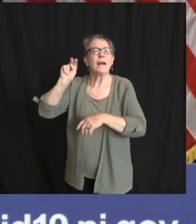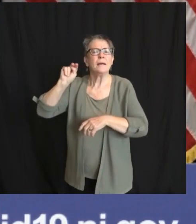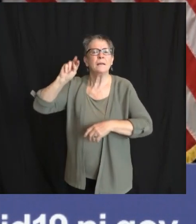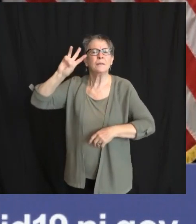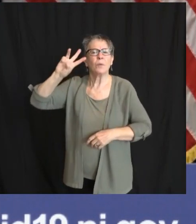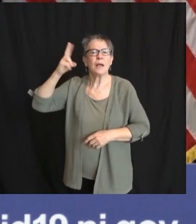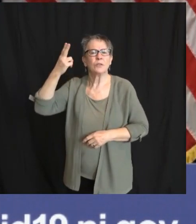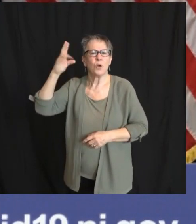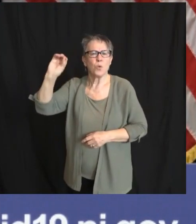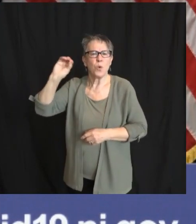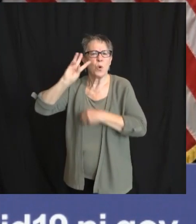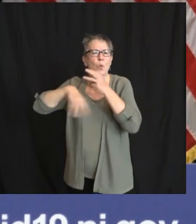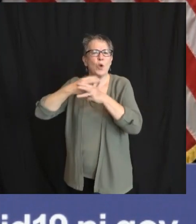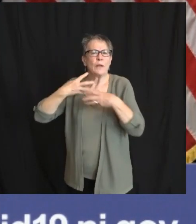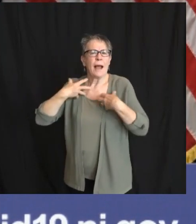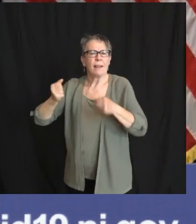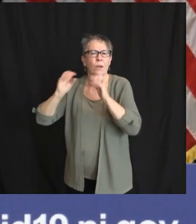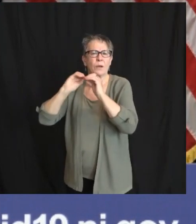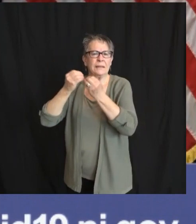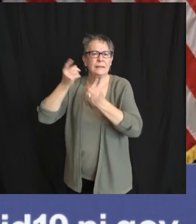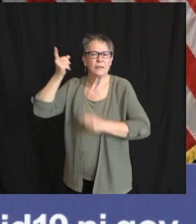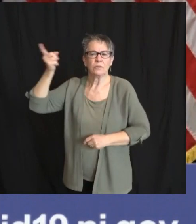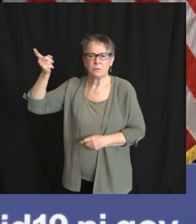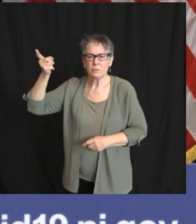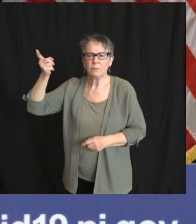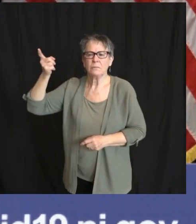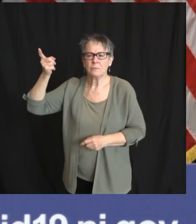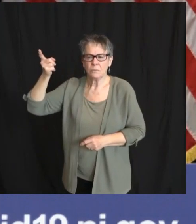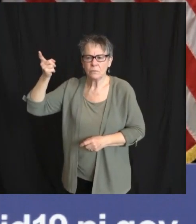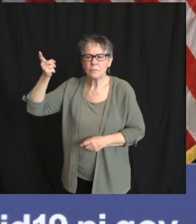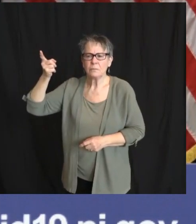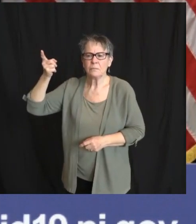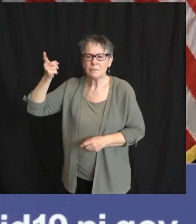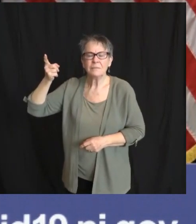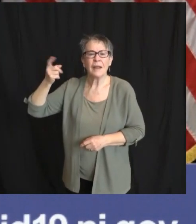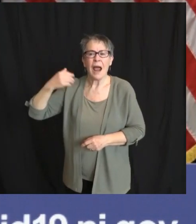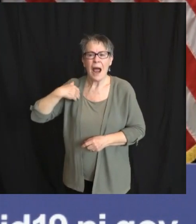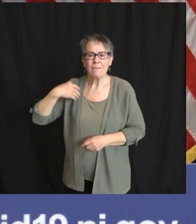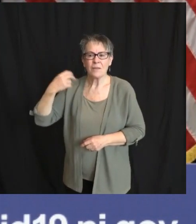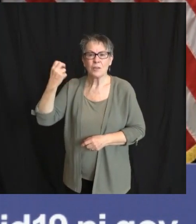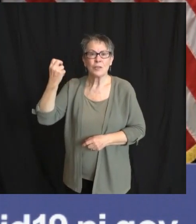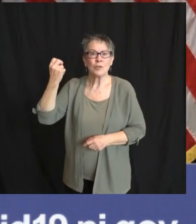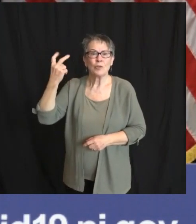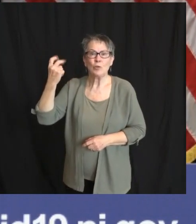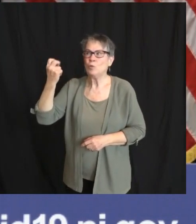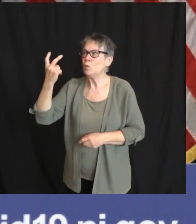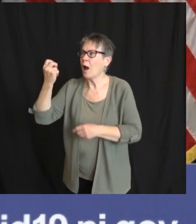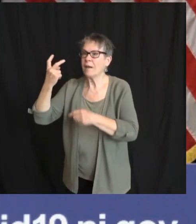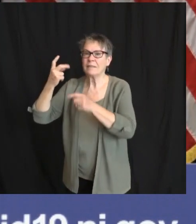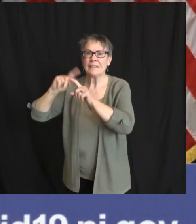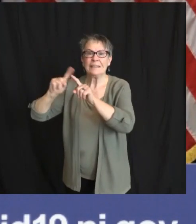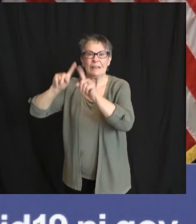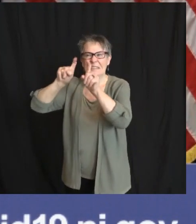reliability. So thank you, everybody. I put my mask on, but I want to say something else I realize.